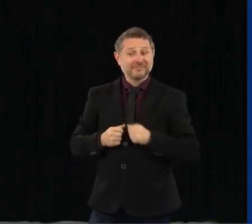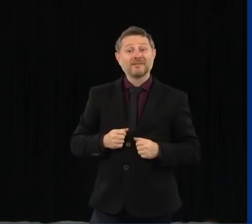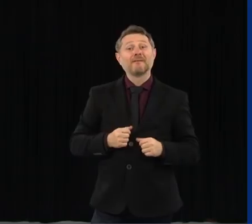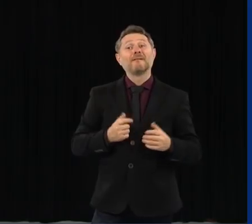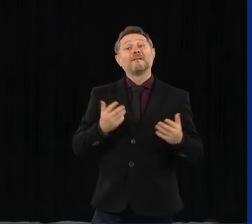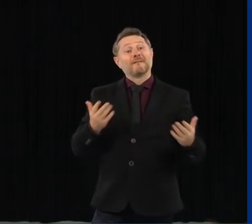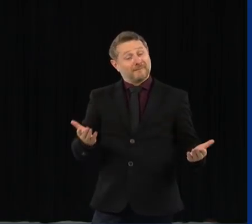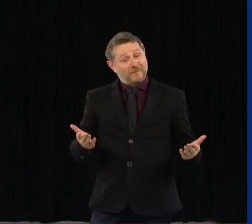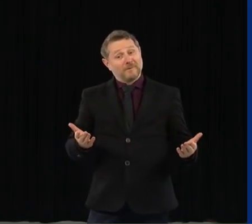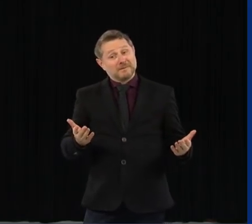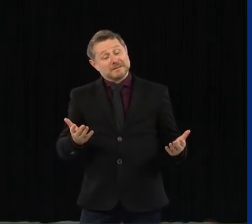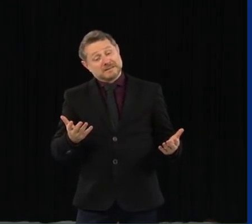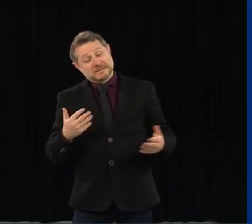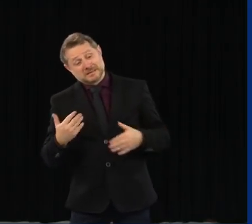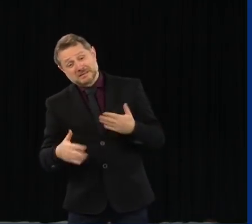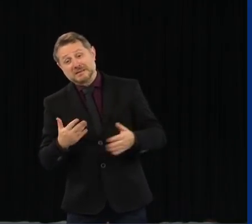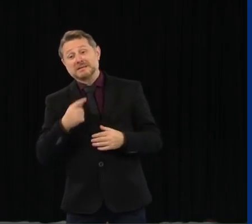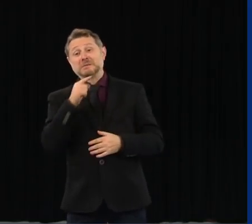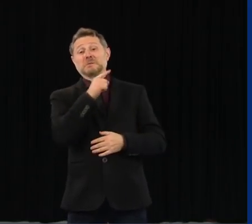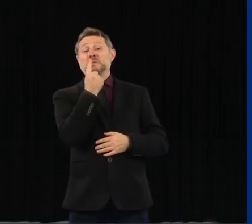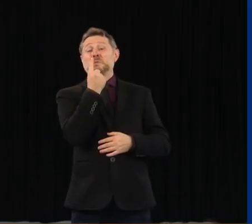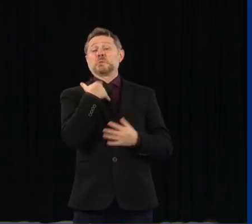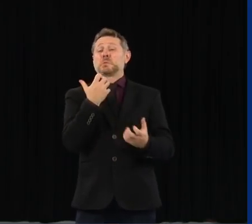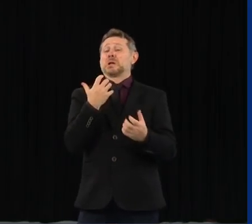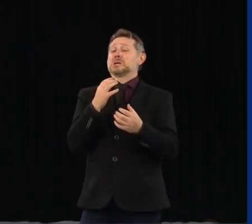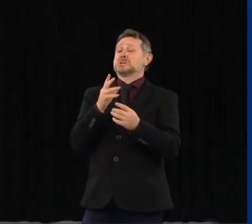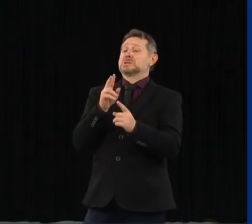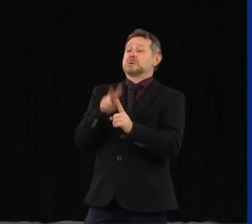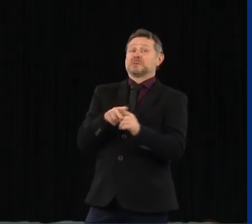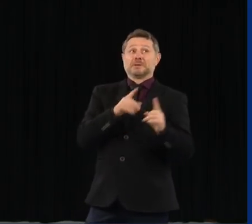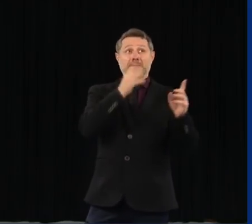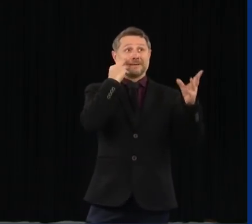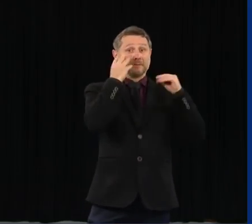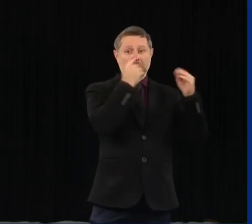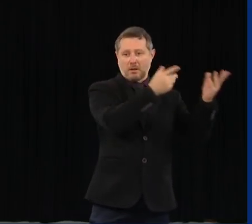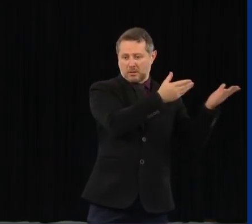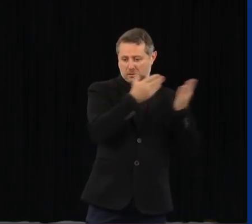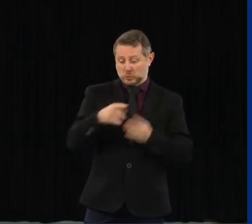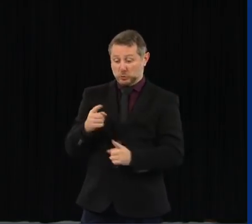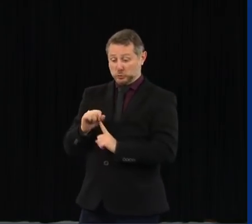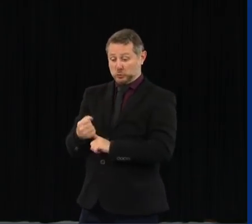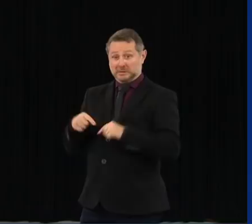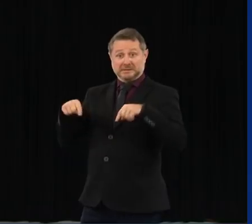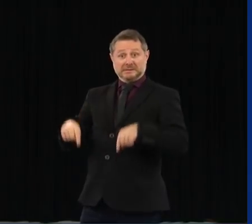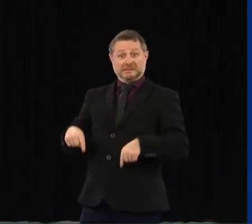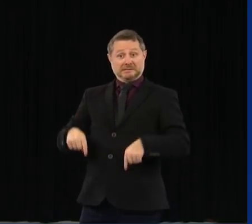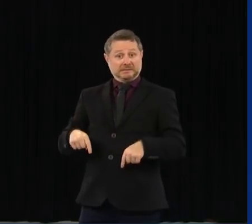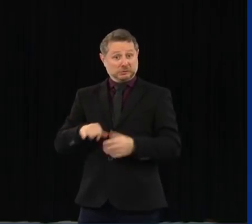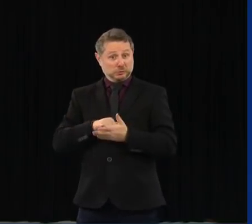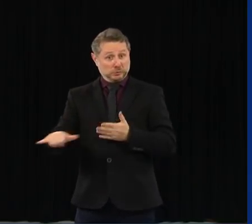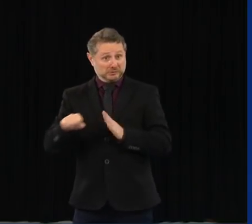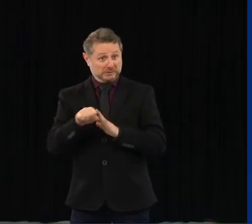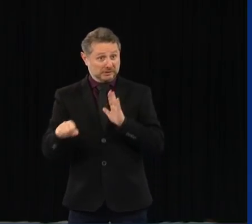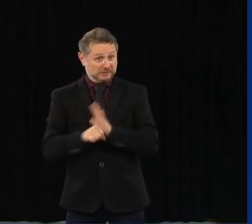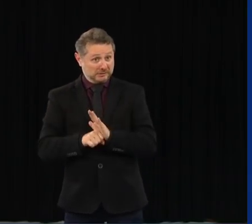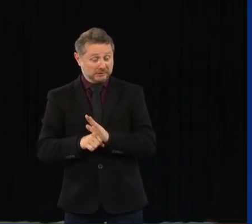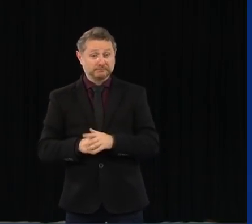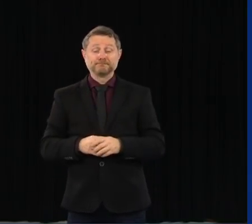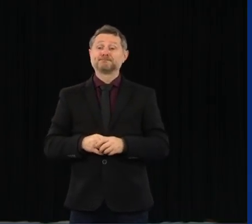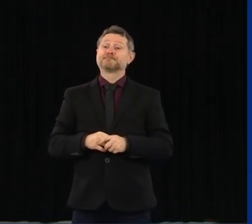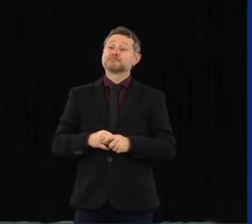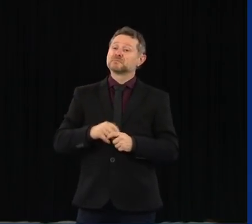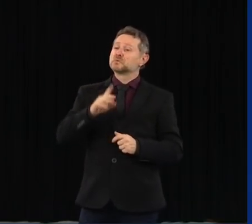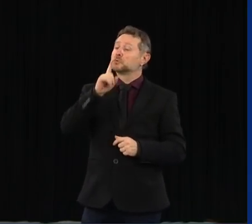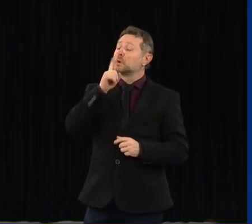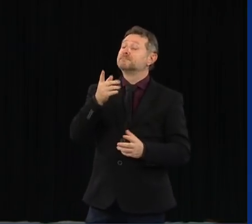see that could potentially work here at this stage where we are today with the realities we're facing, where no state